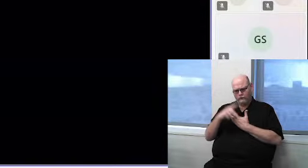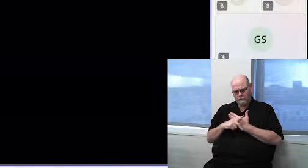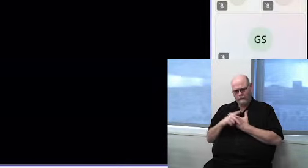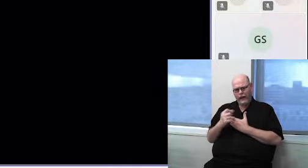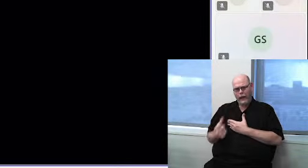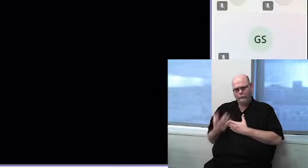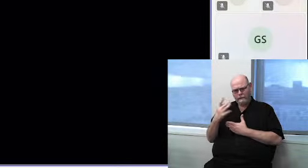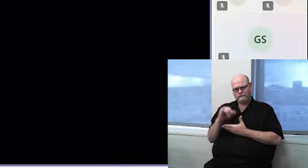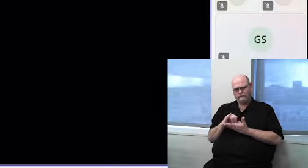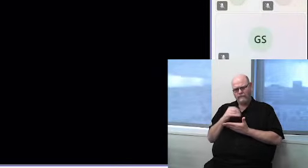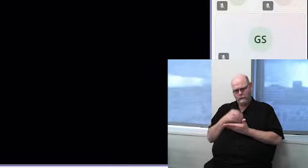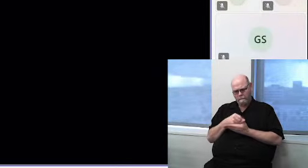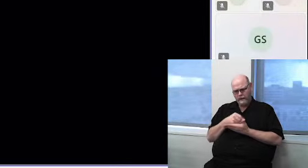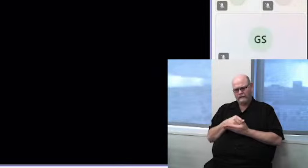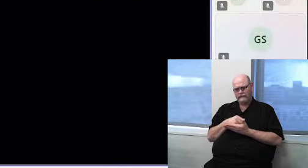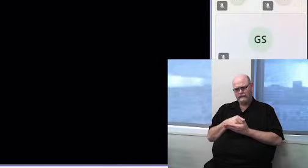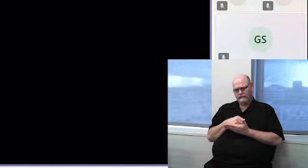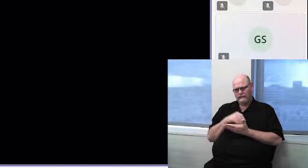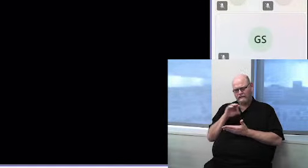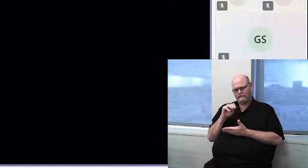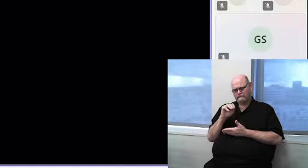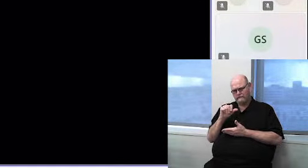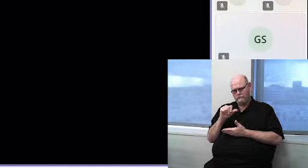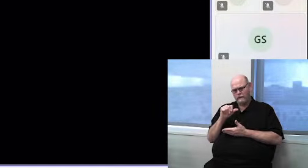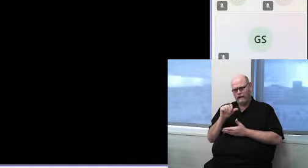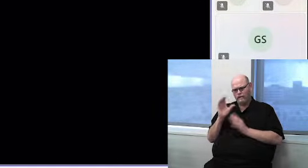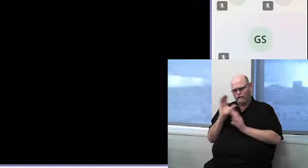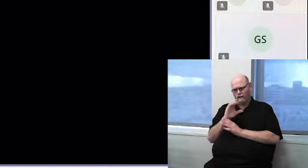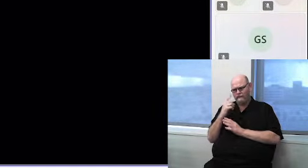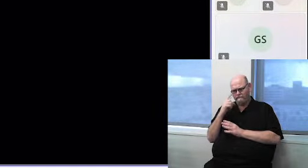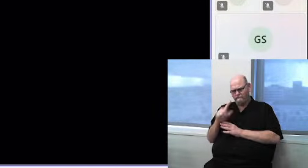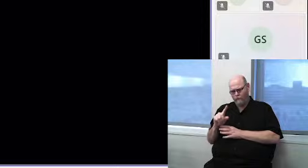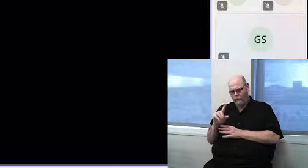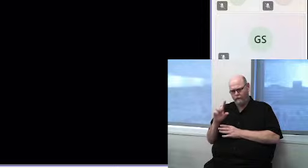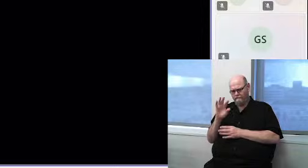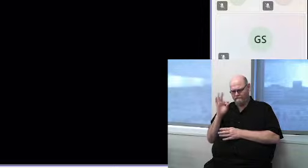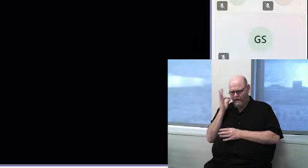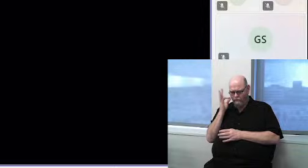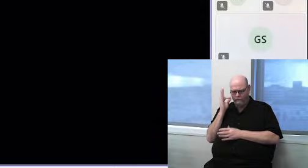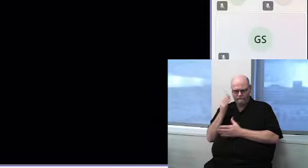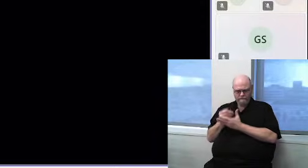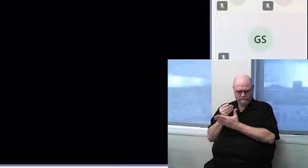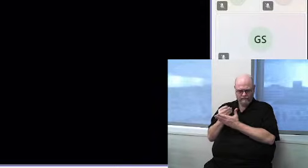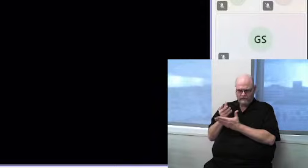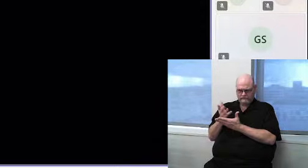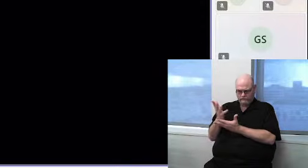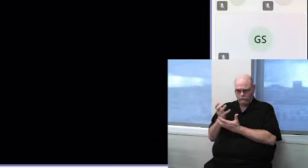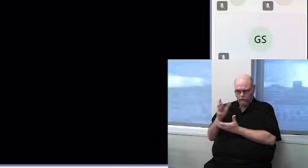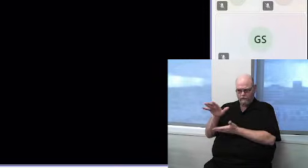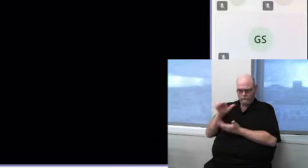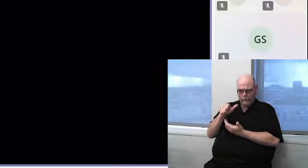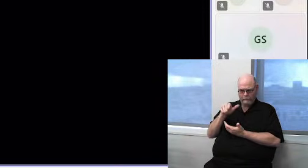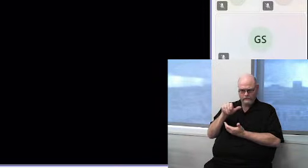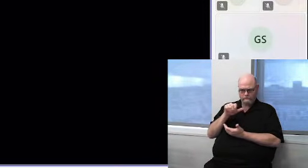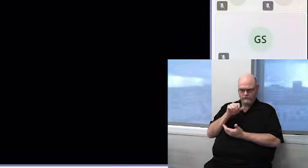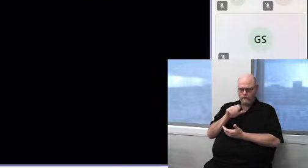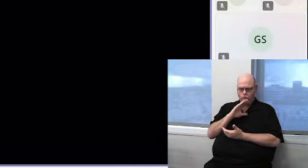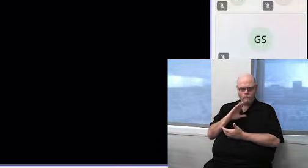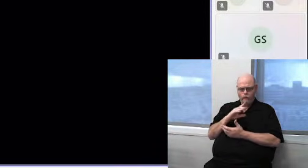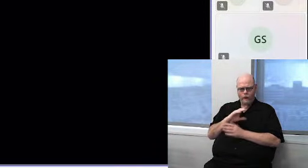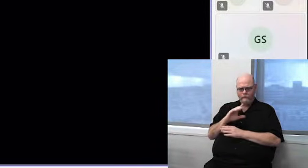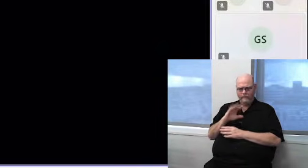program, how much of that is LUMA seeking federal funds for? Don't worry about the federally funded